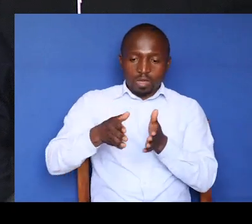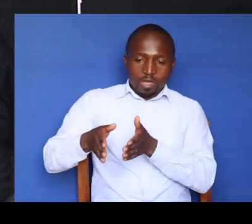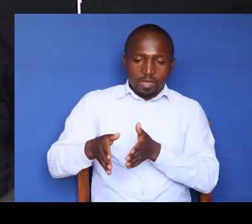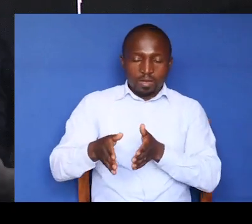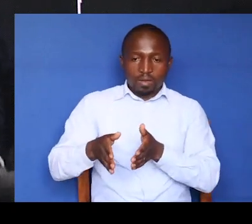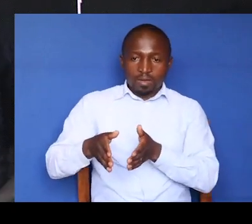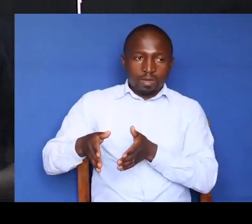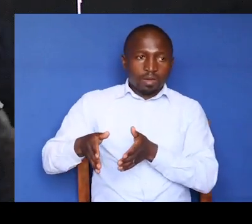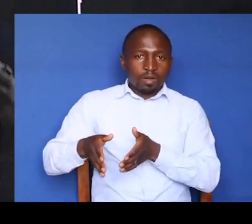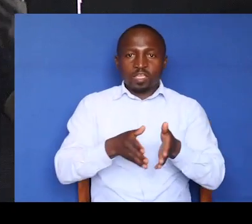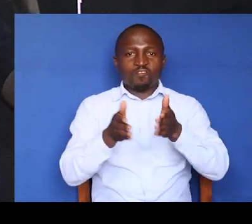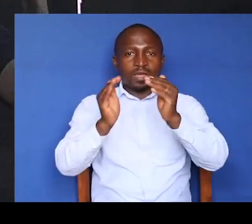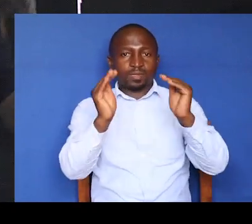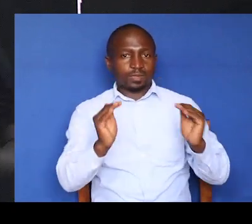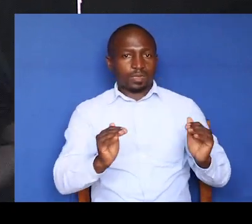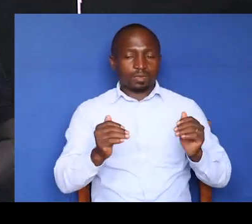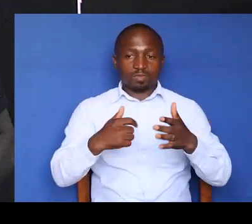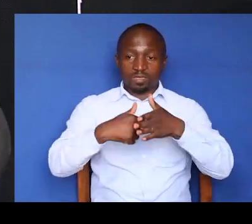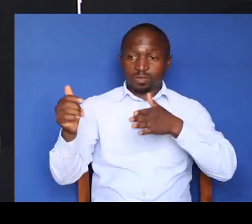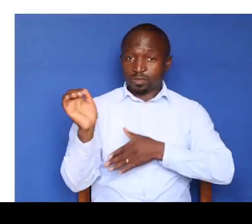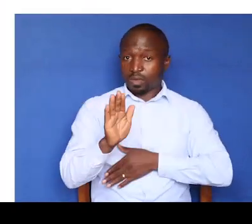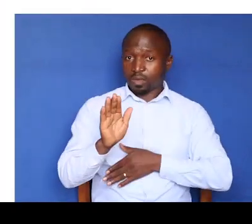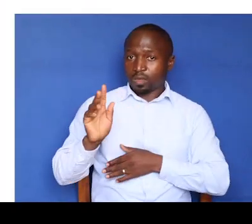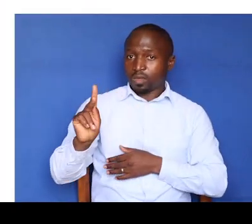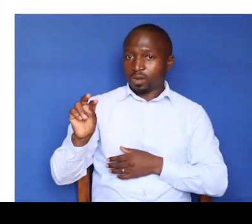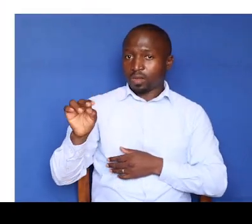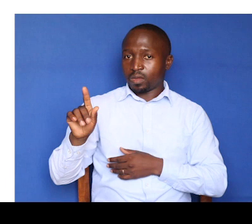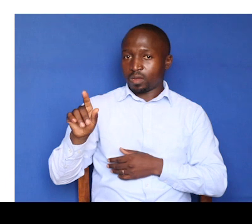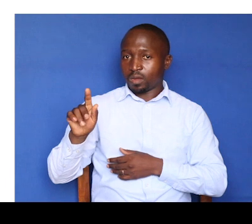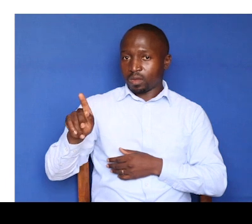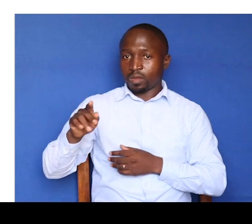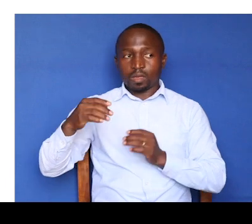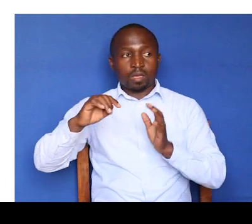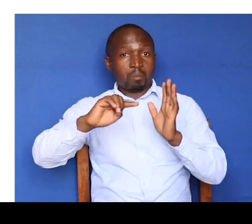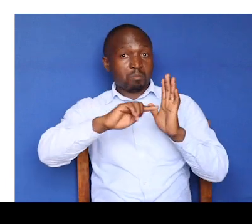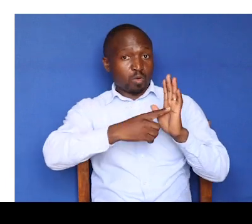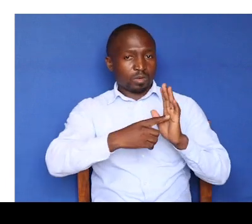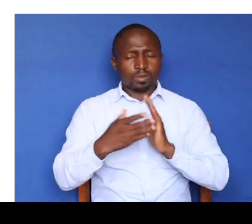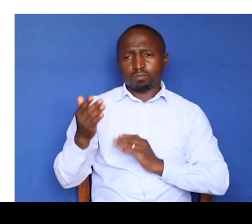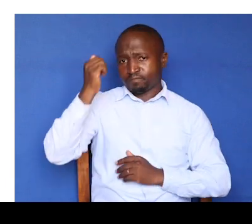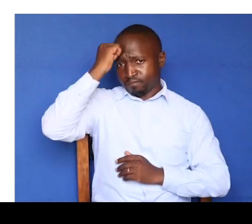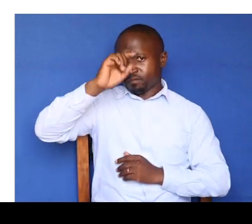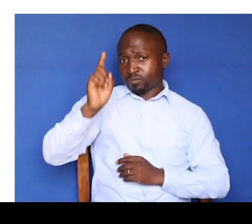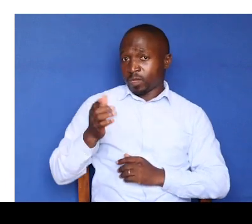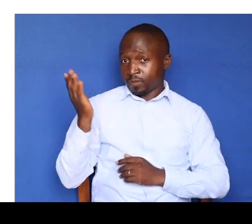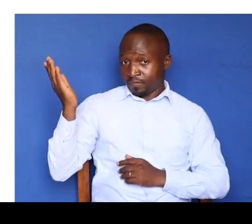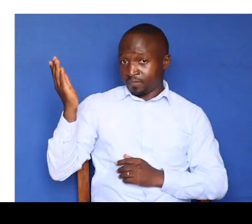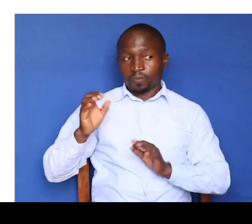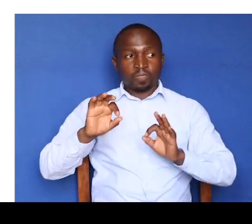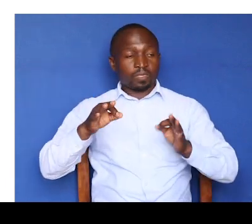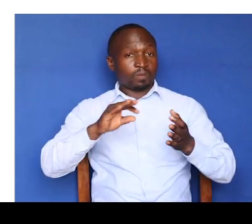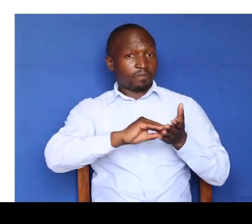systems, known as Nicky Point. If we can regard the demand of the question, this is the way on